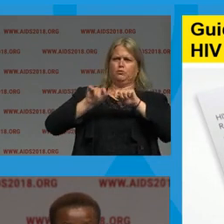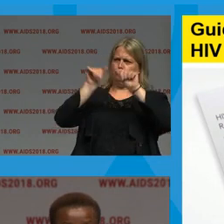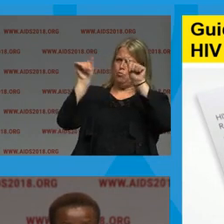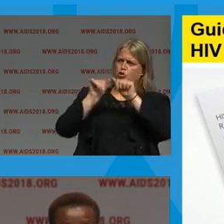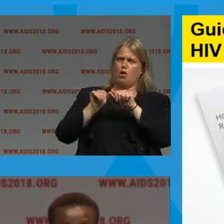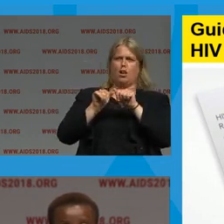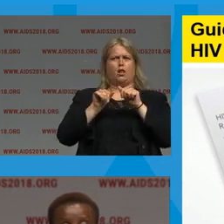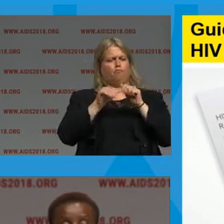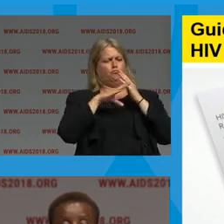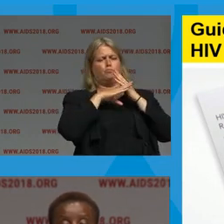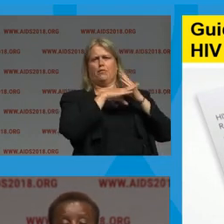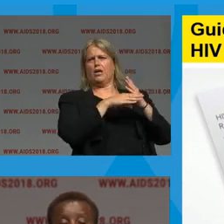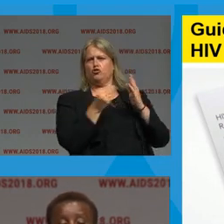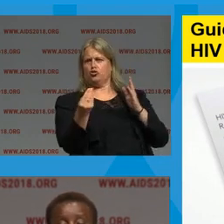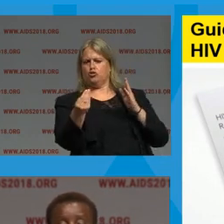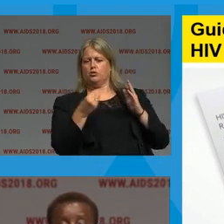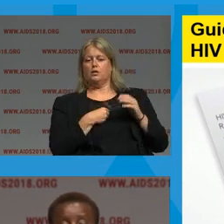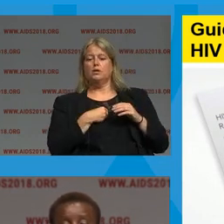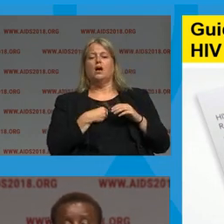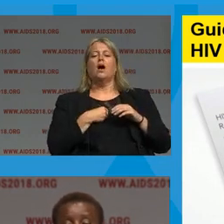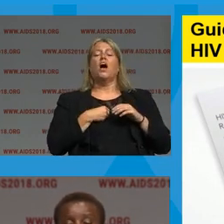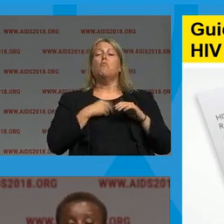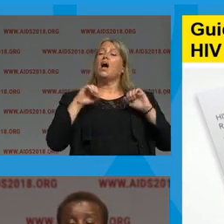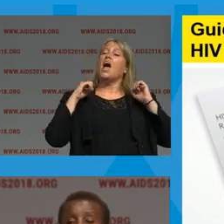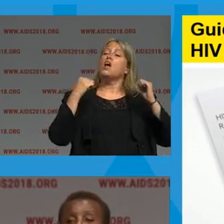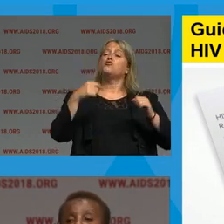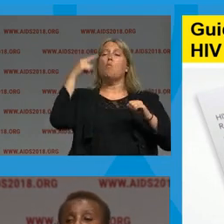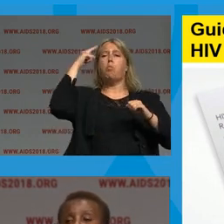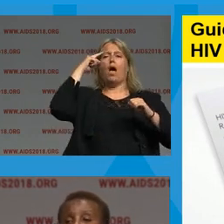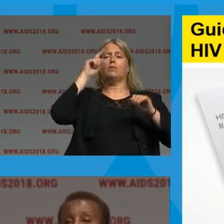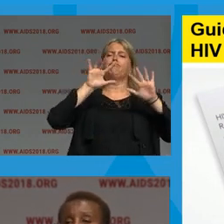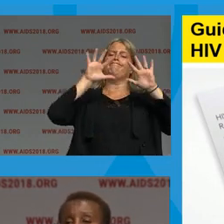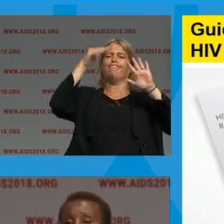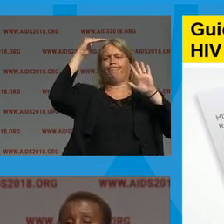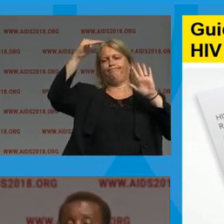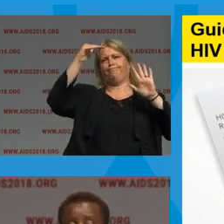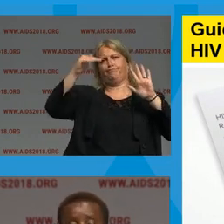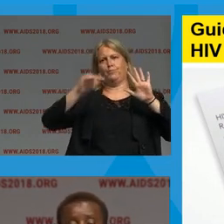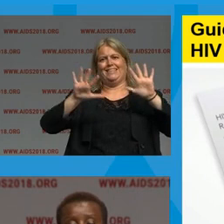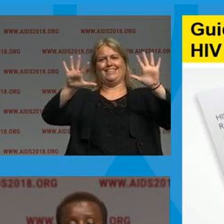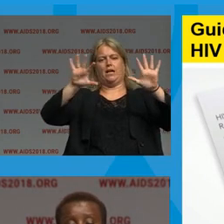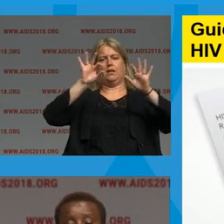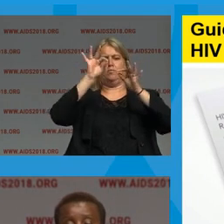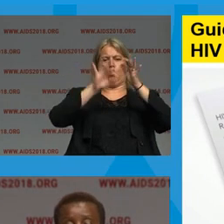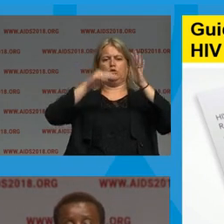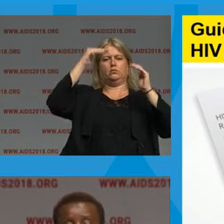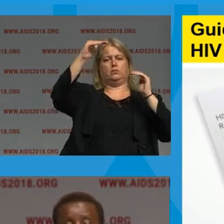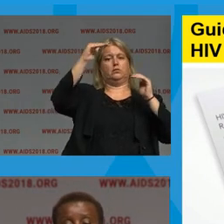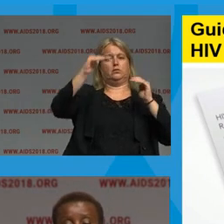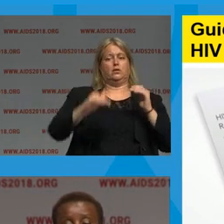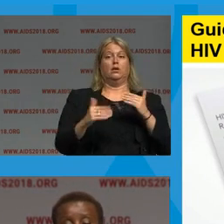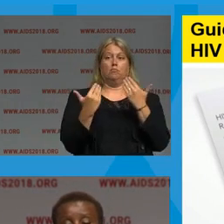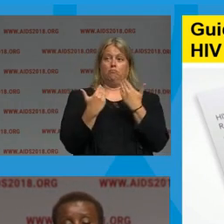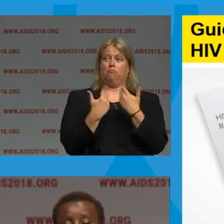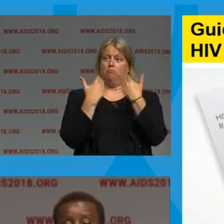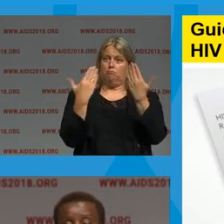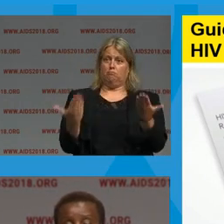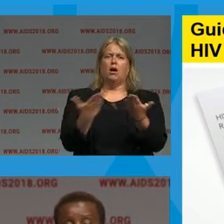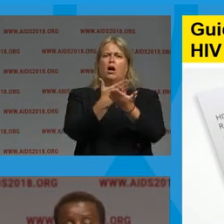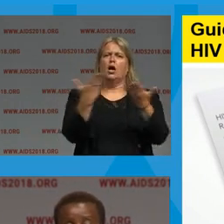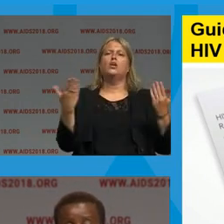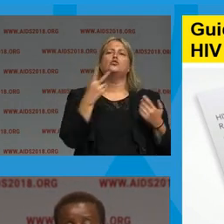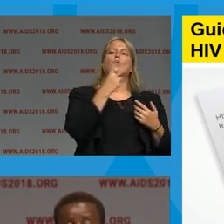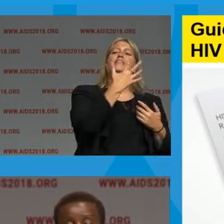HIV prevention. It is a 10-point action plan that is delivered and is being implemented in 25